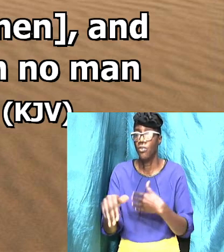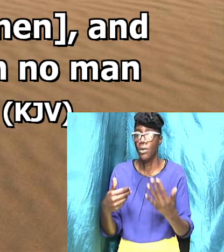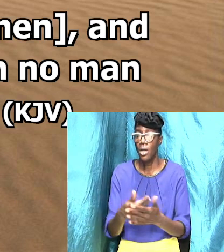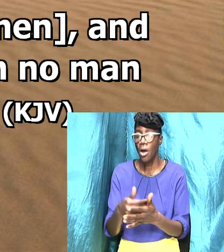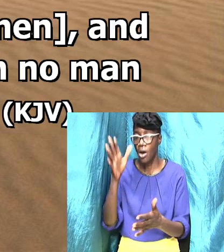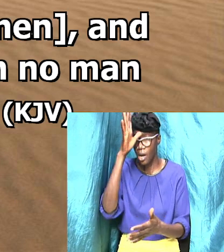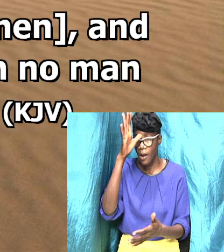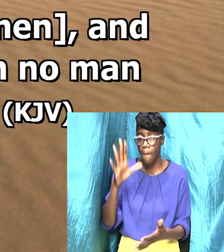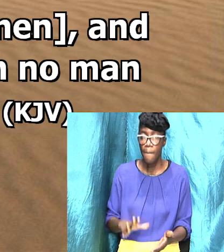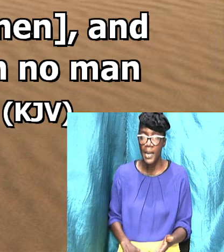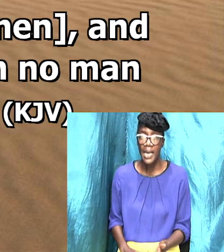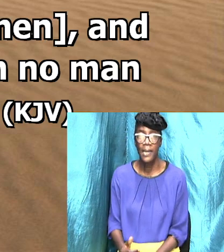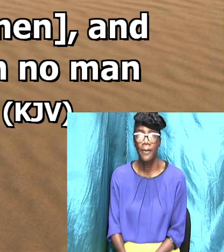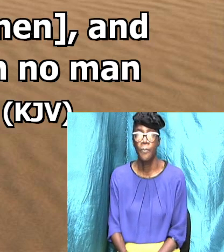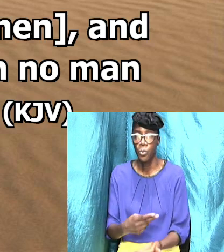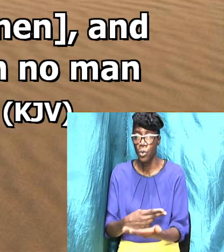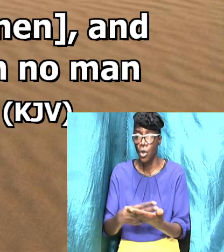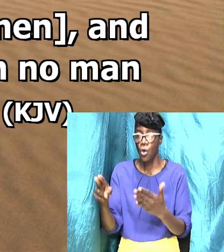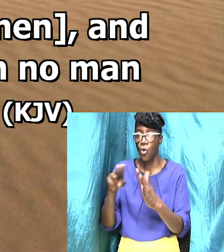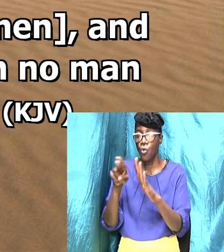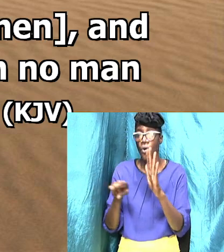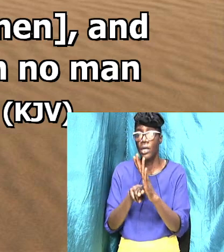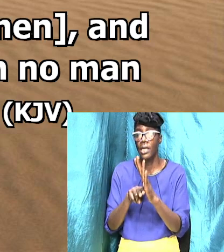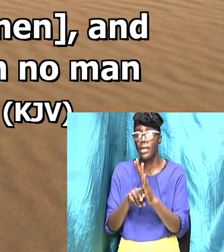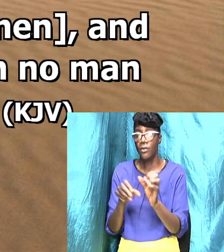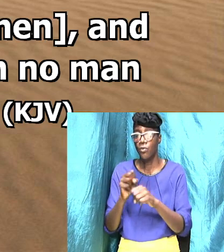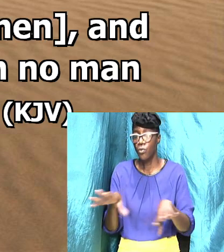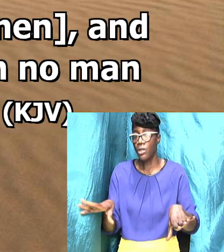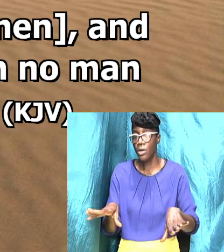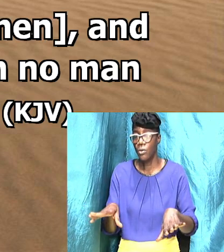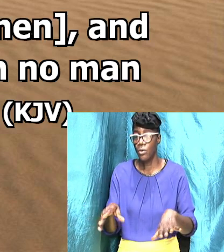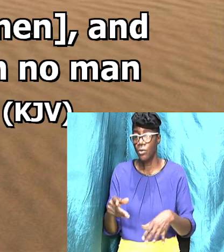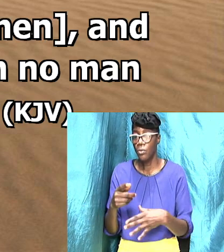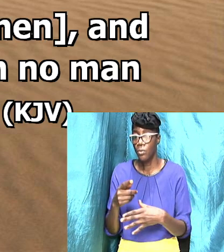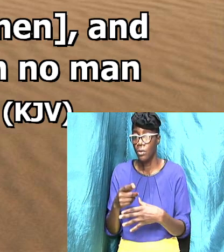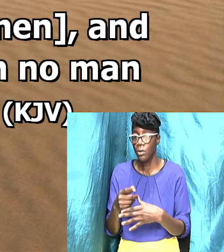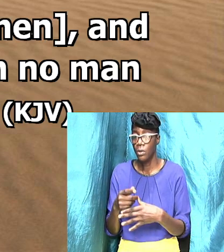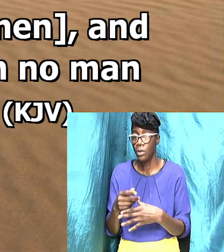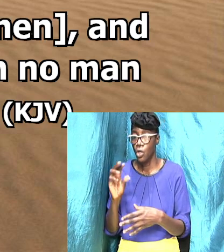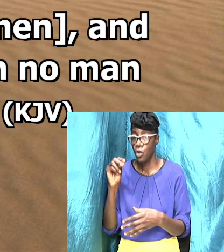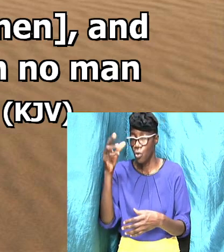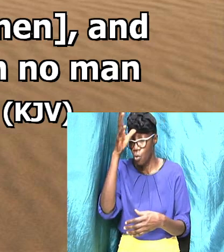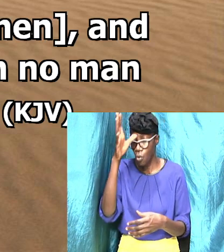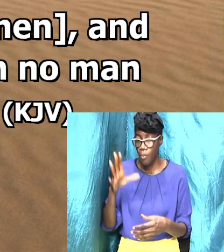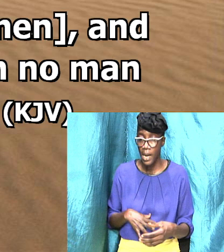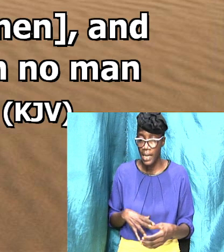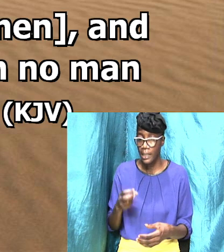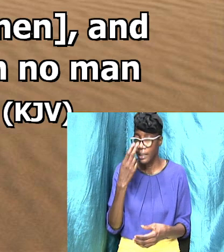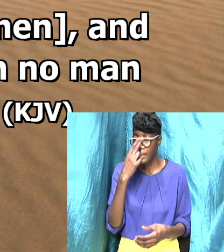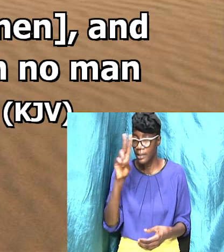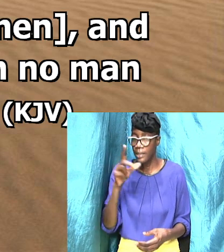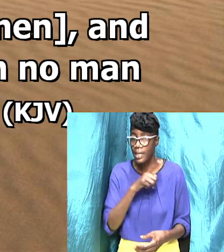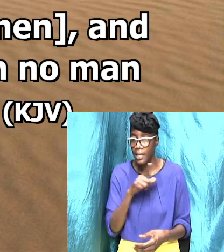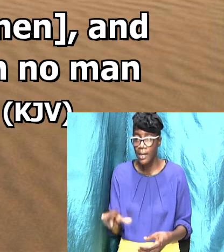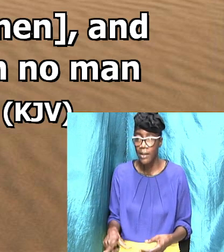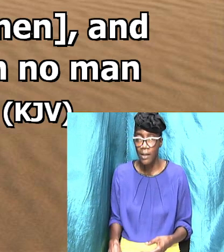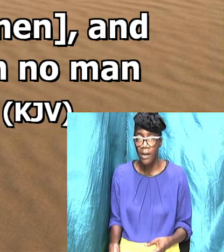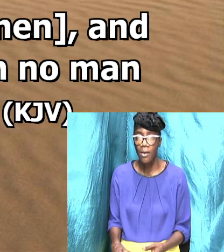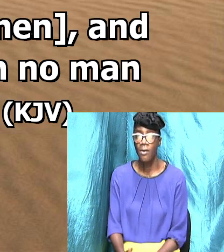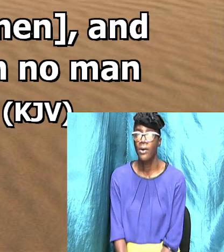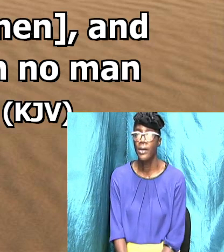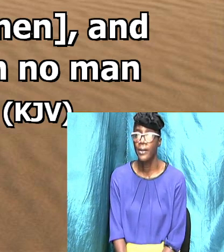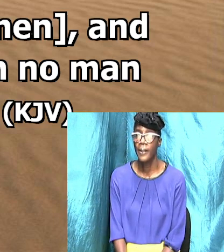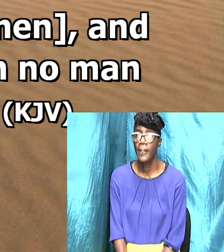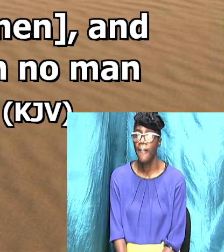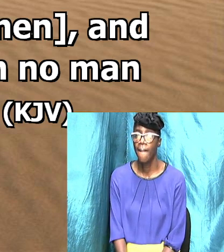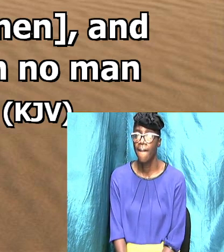and holiness, without which no man shall see the Lord. And this is a fitting scripture to end